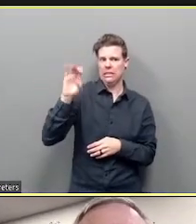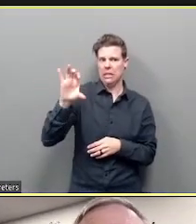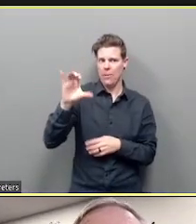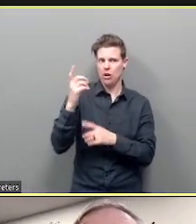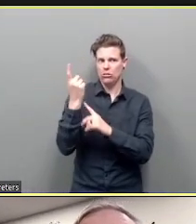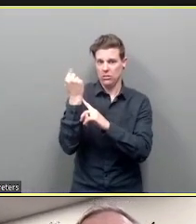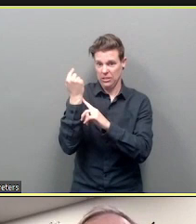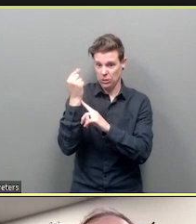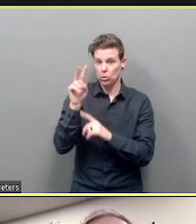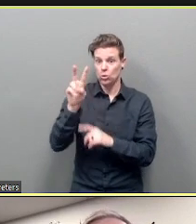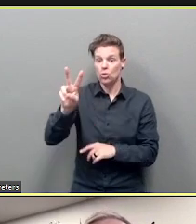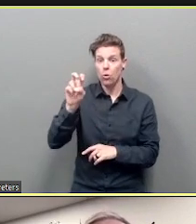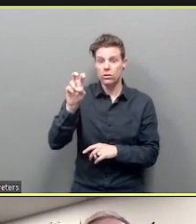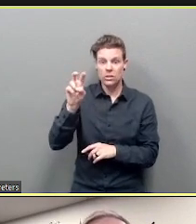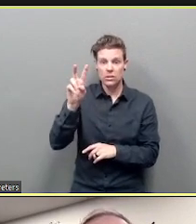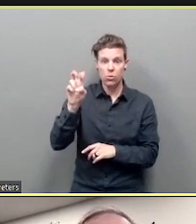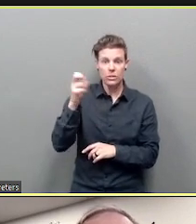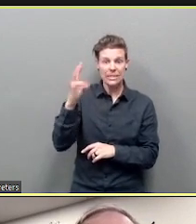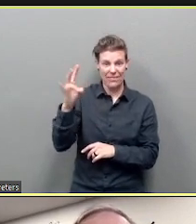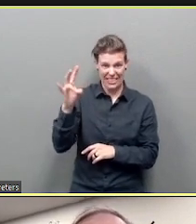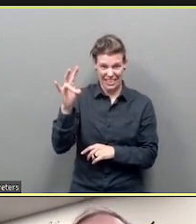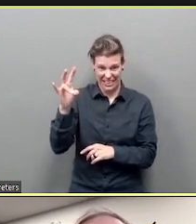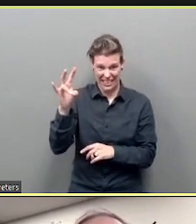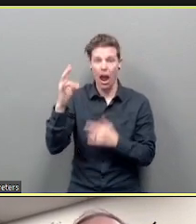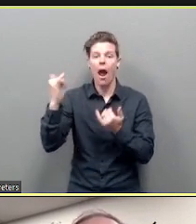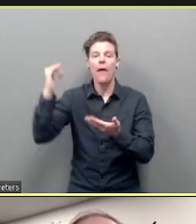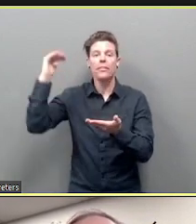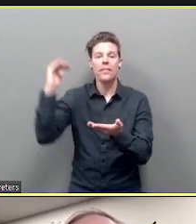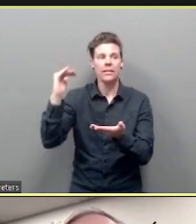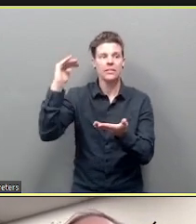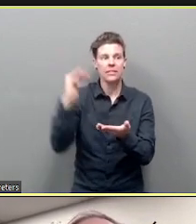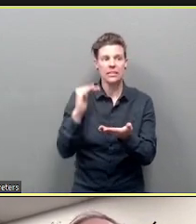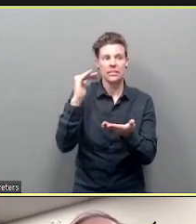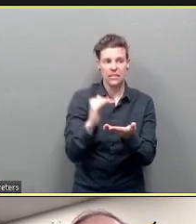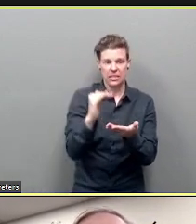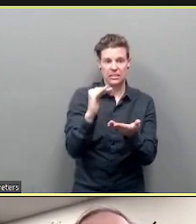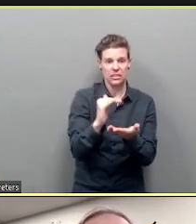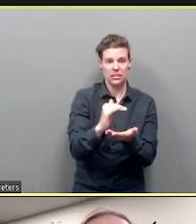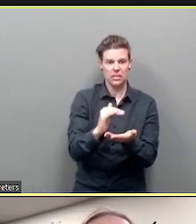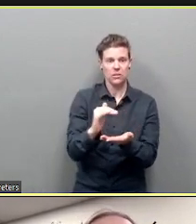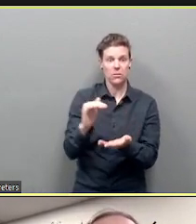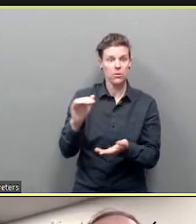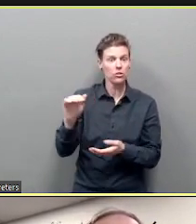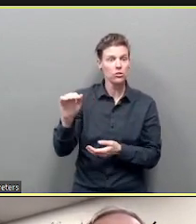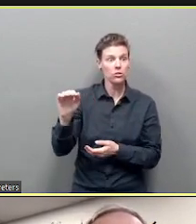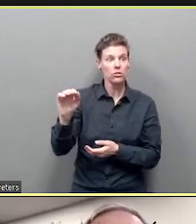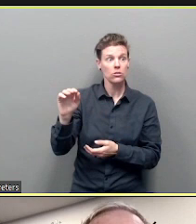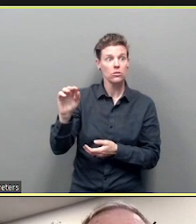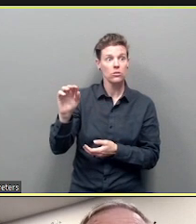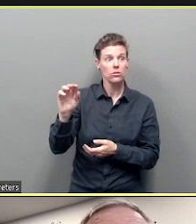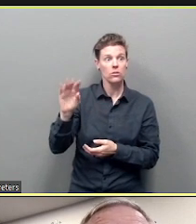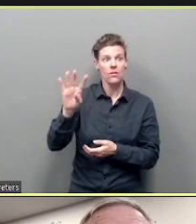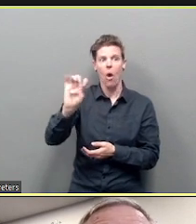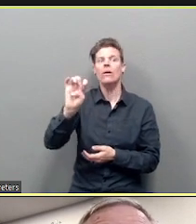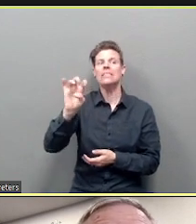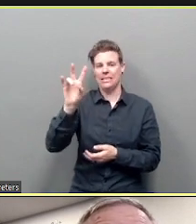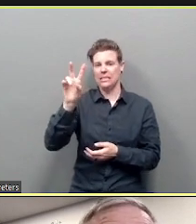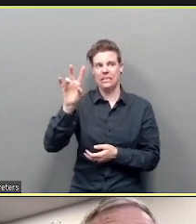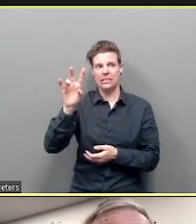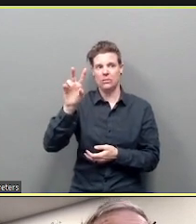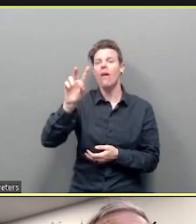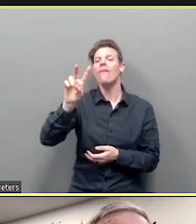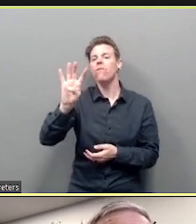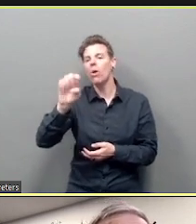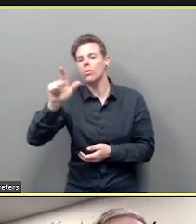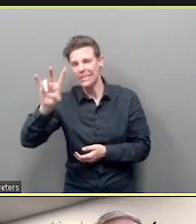only 472. That's the good news. The bad news is really in terms of being overwhelmed, the hospitals are about the